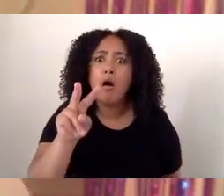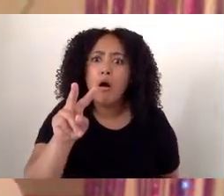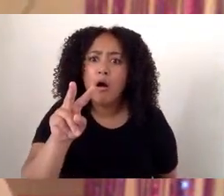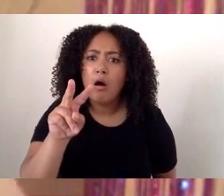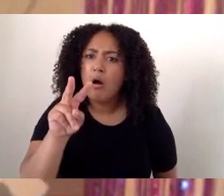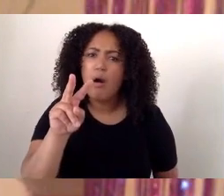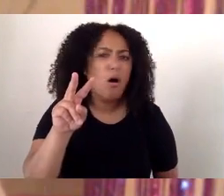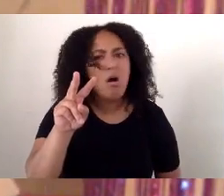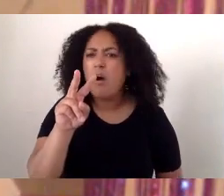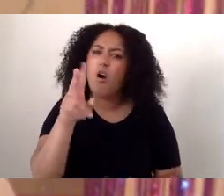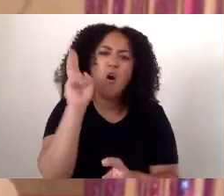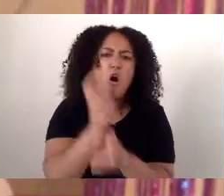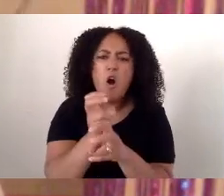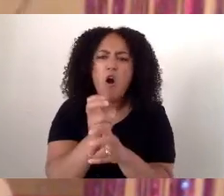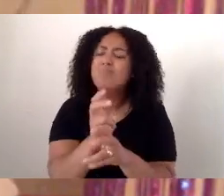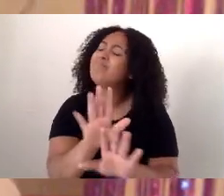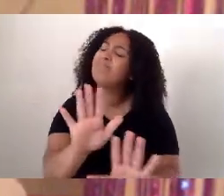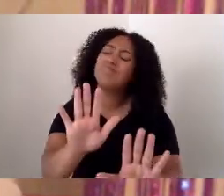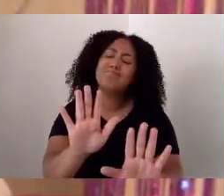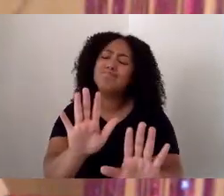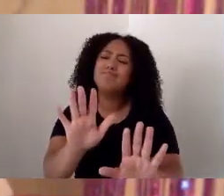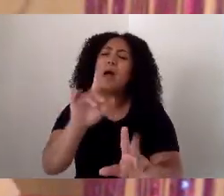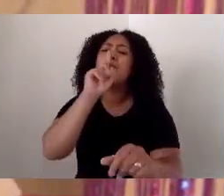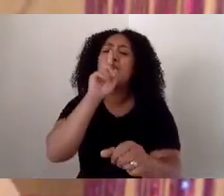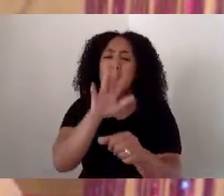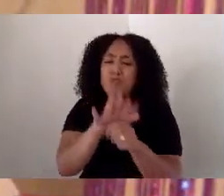it's not that difficult, and we're going to work through it together.